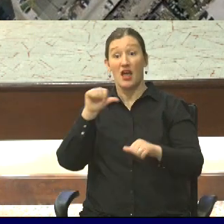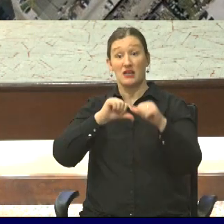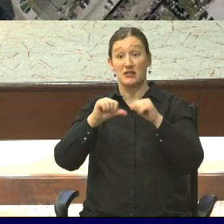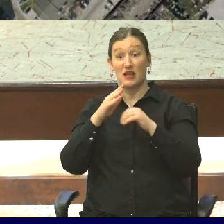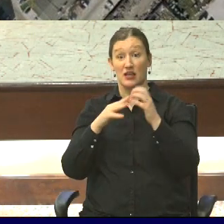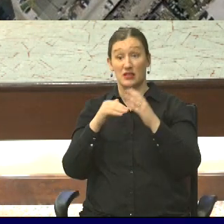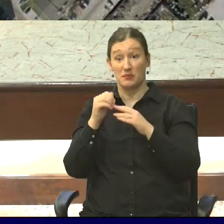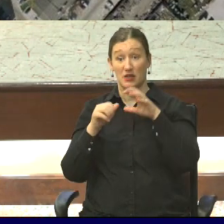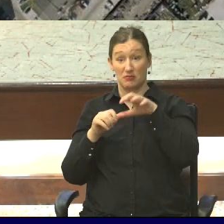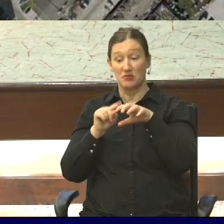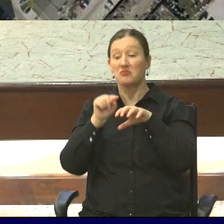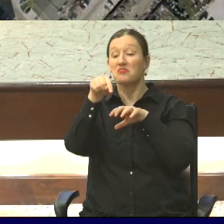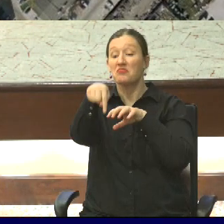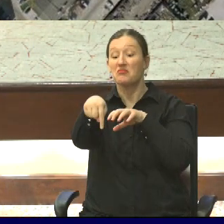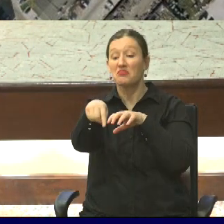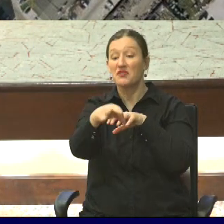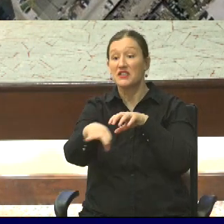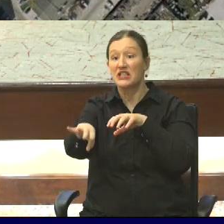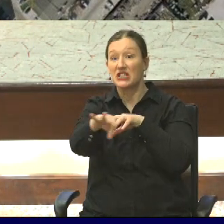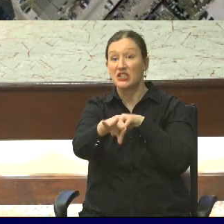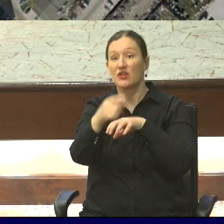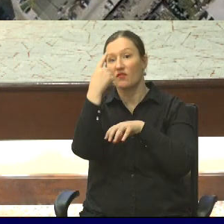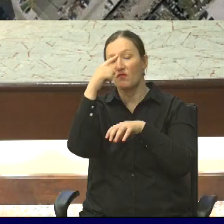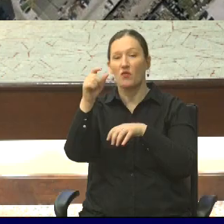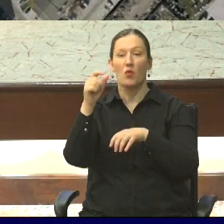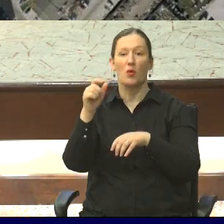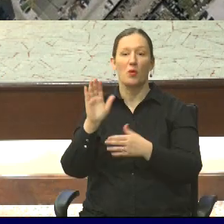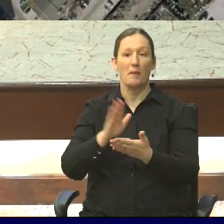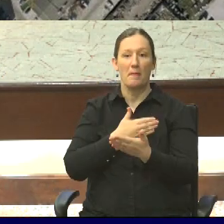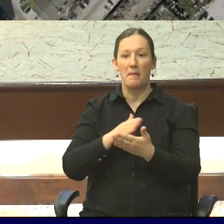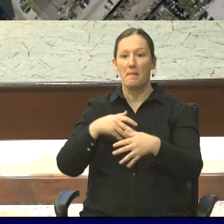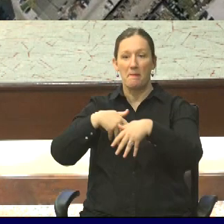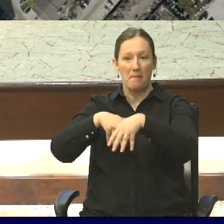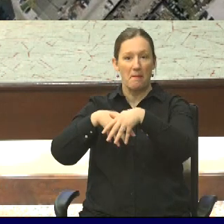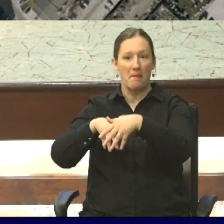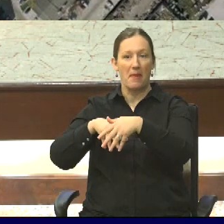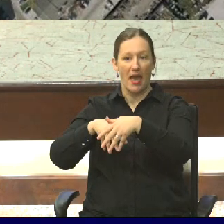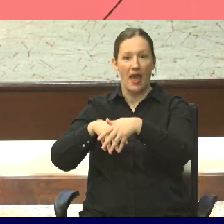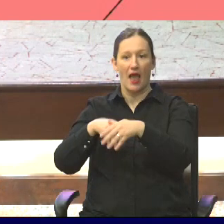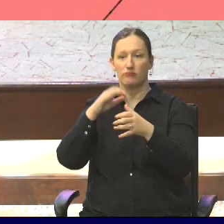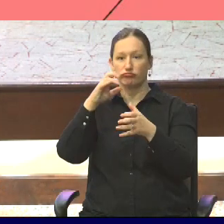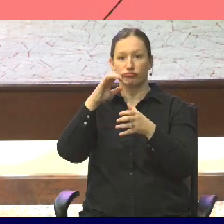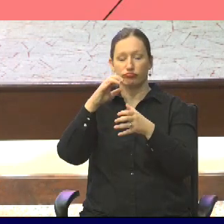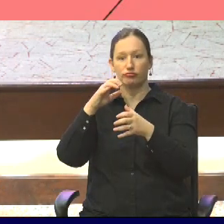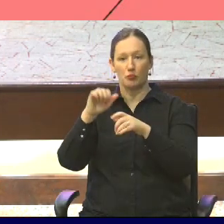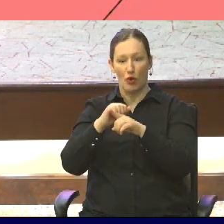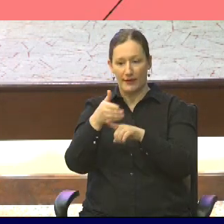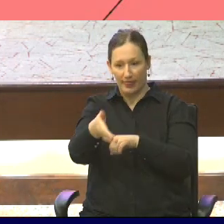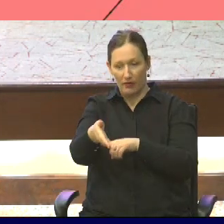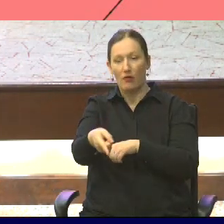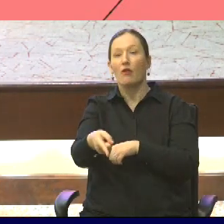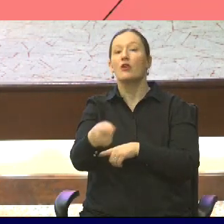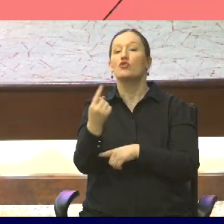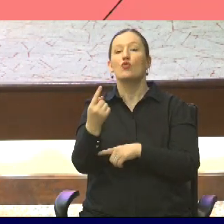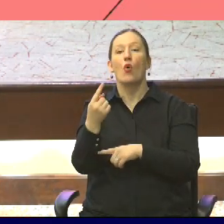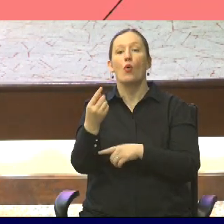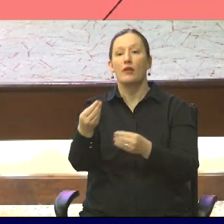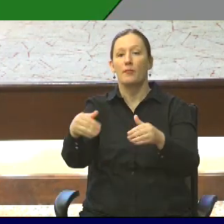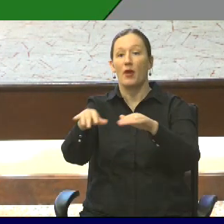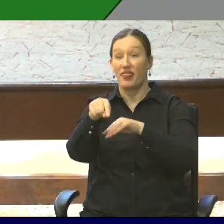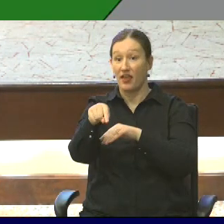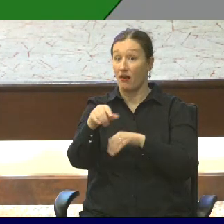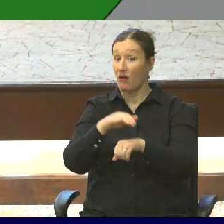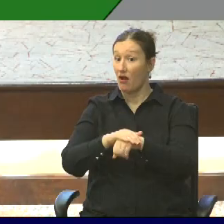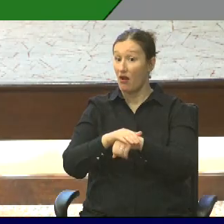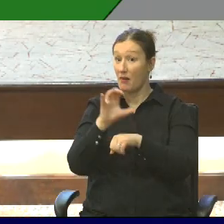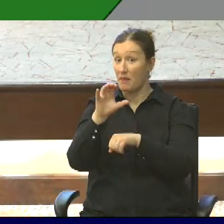that's used for recreational areas. The band practices there. It is actually the only property on Baylor campus that